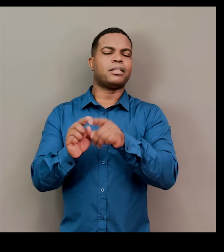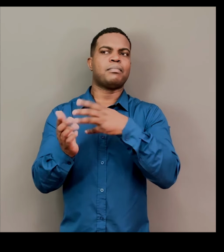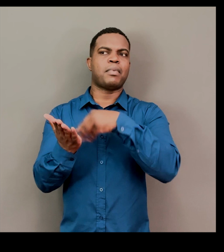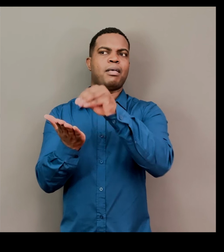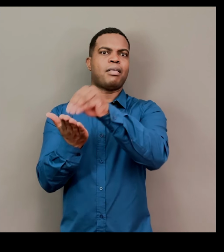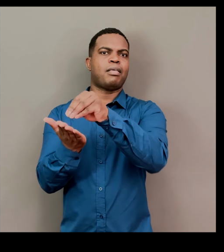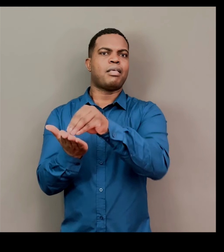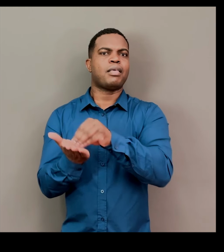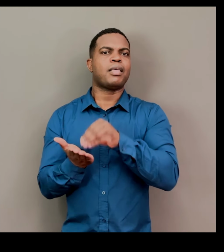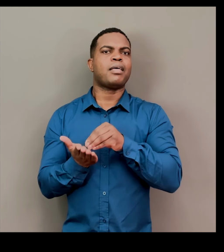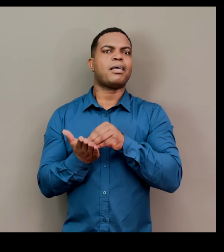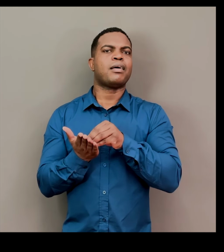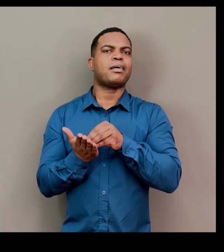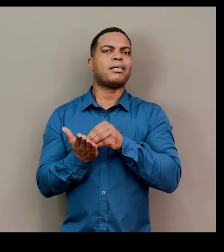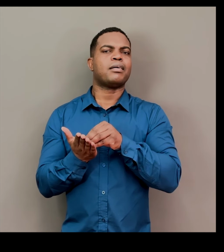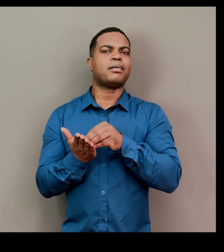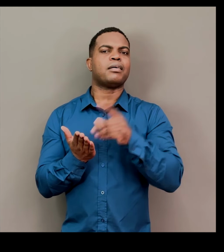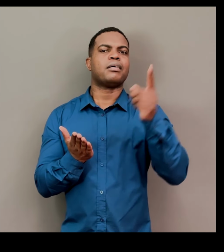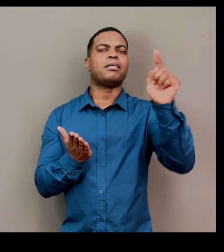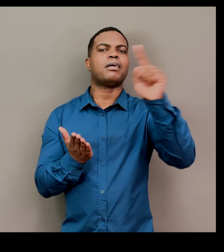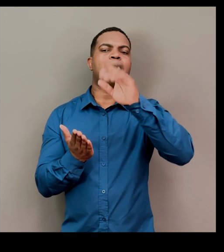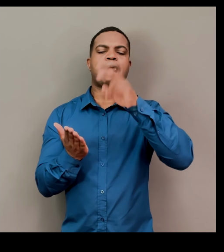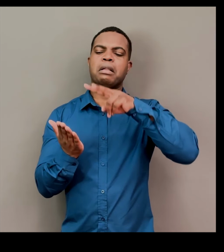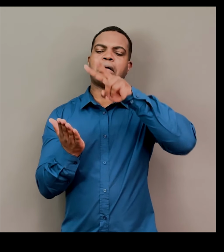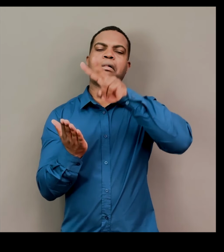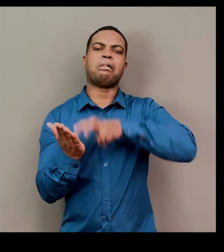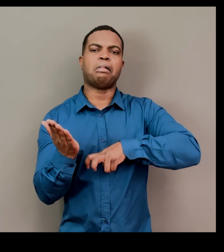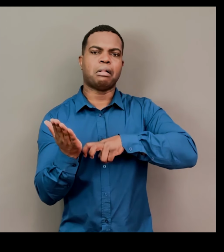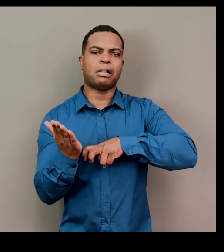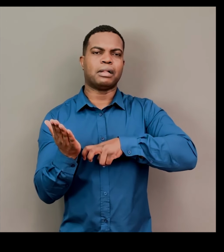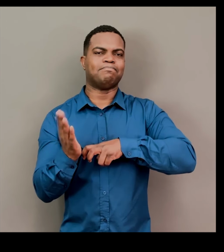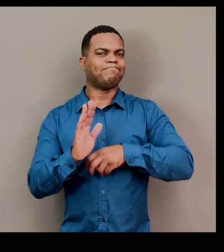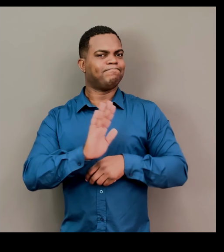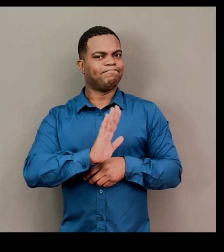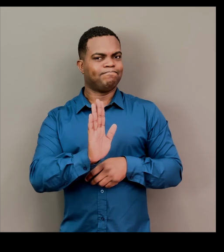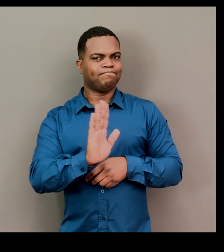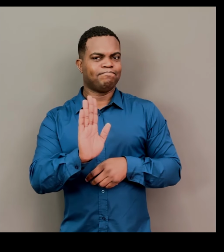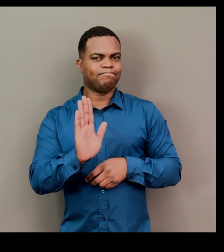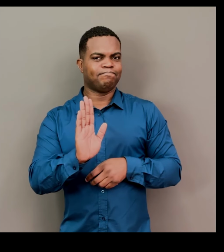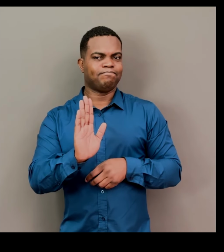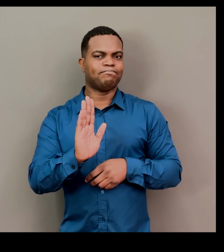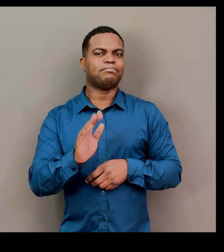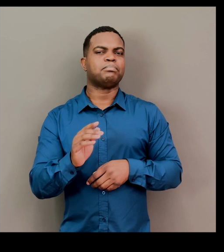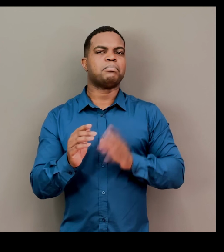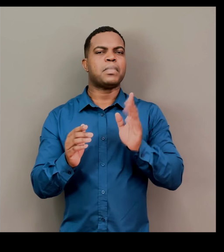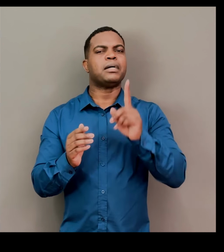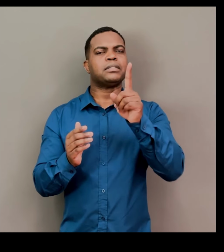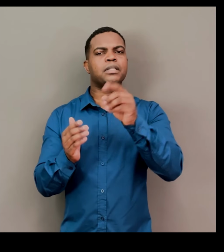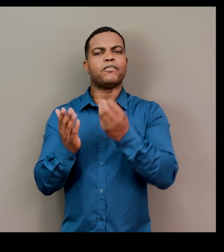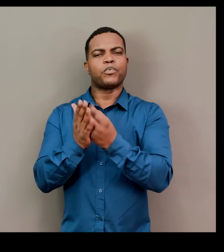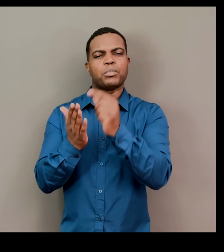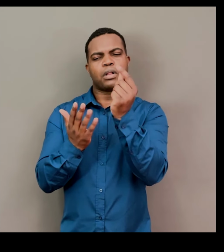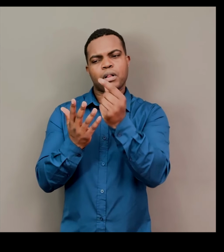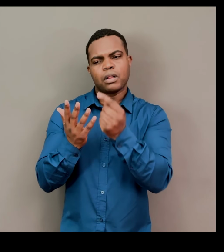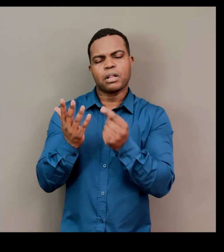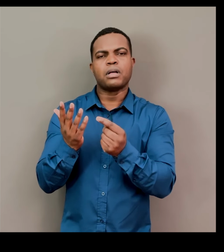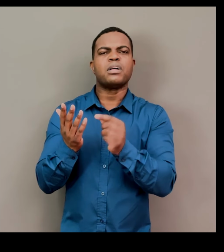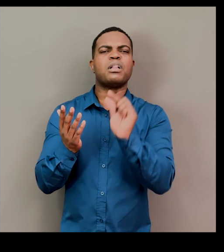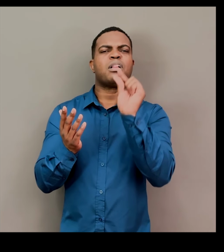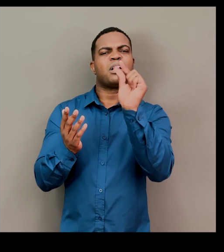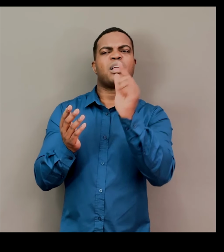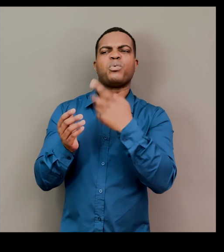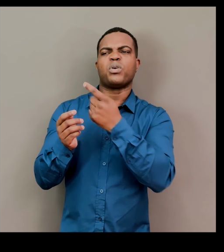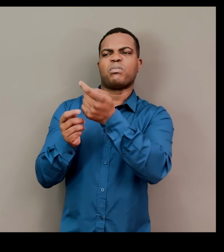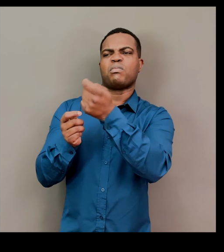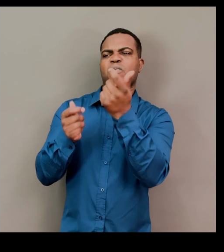field is offered doesn't mean that you need to fill it in. So consider leaving information blank on your social